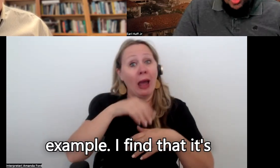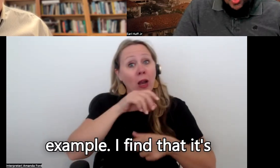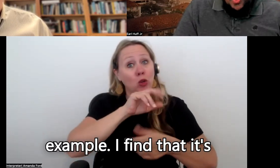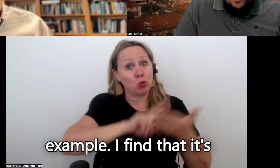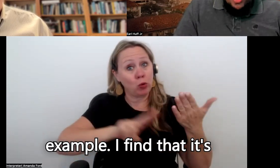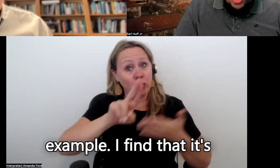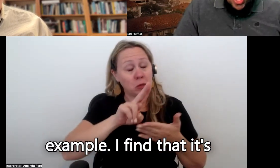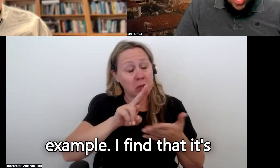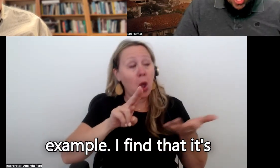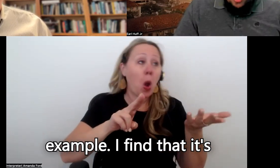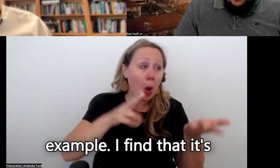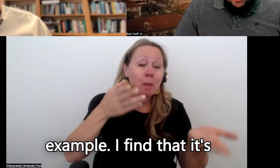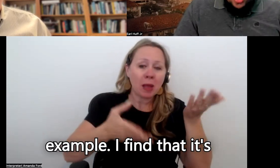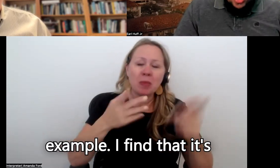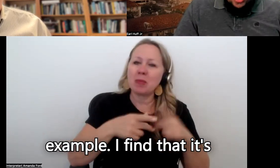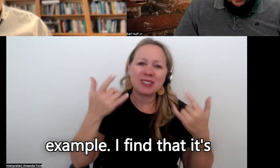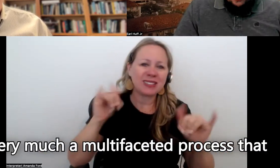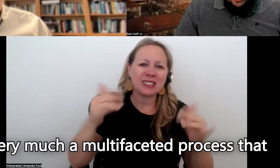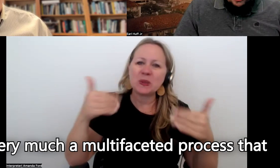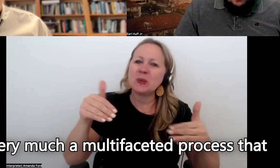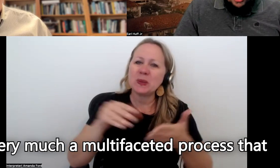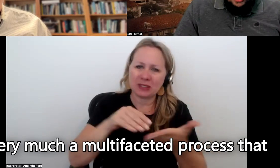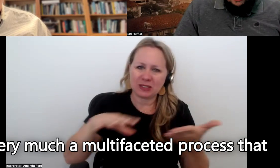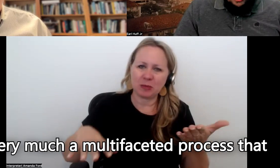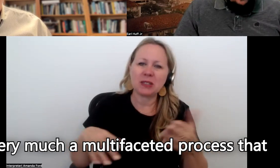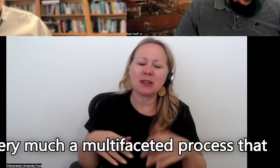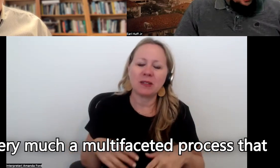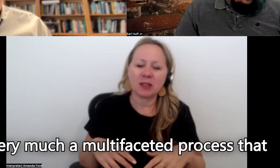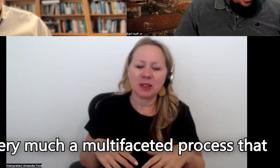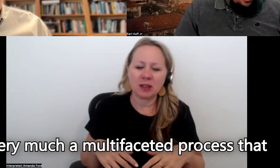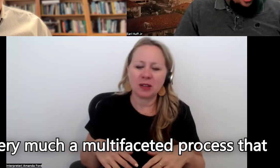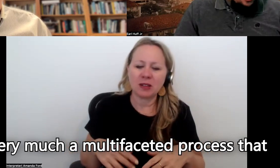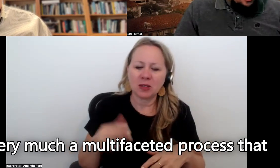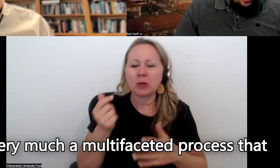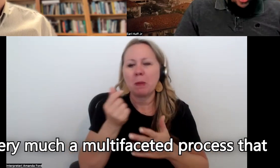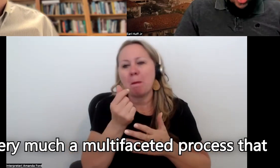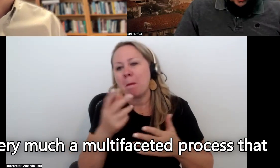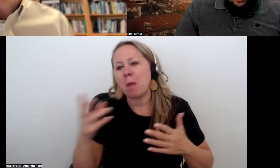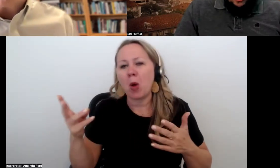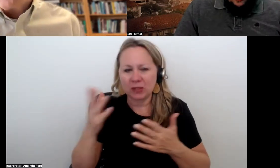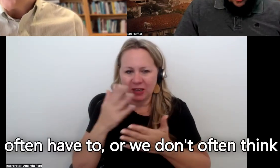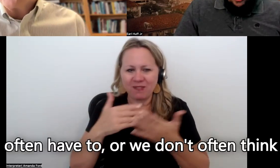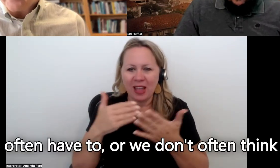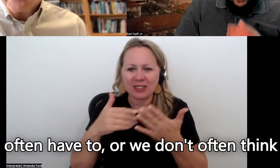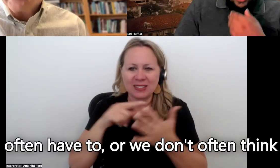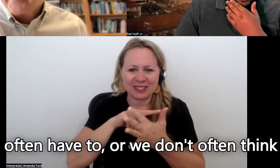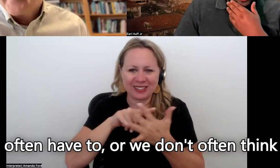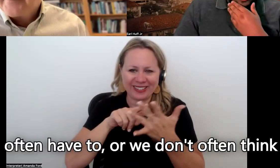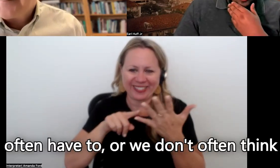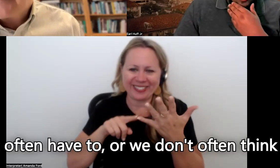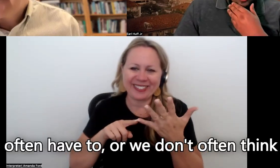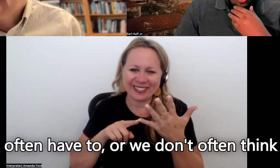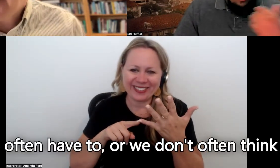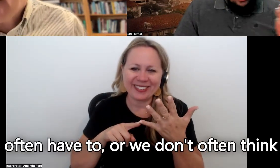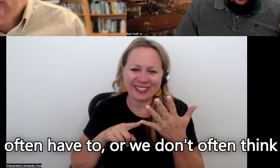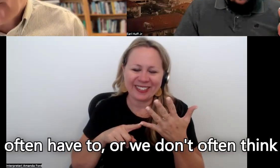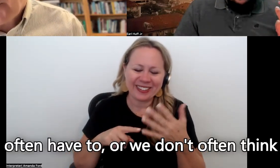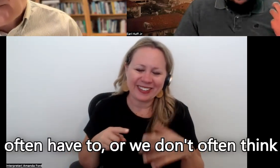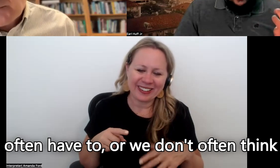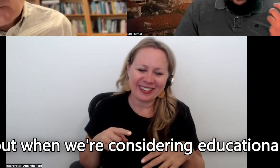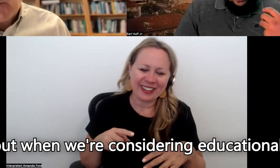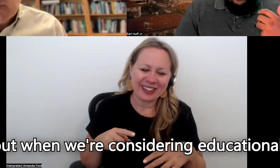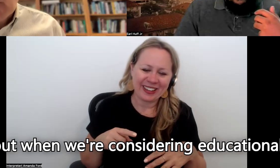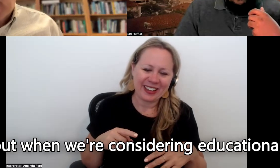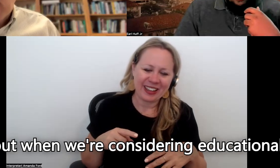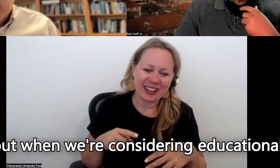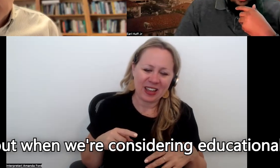example. So I find that it's very much a multifaceted process Right. that we often have to, or we don't often